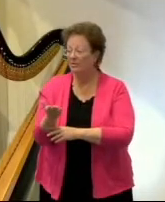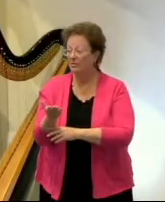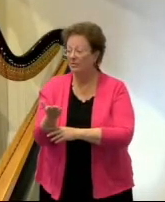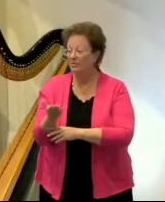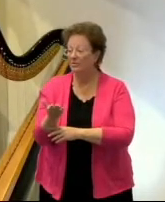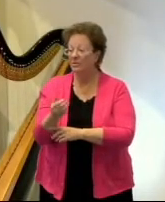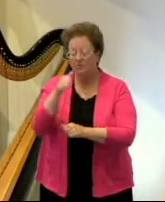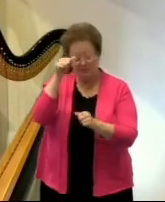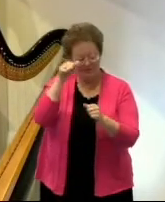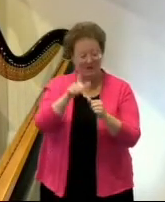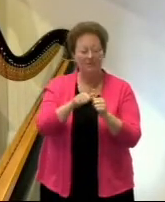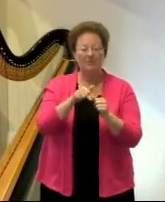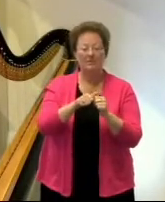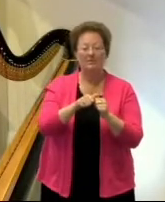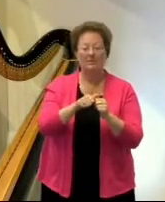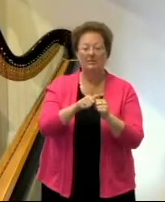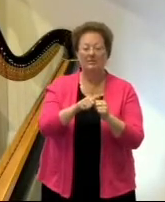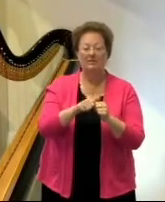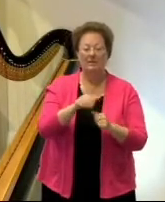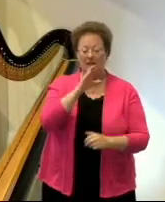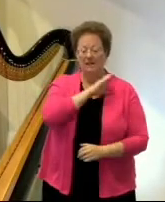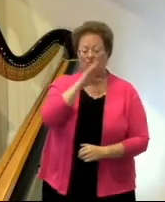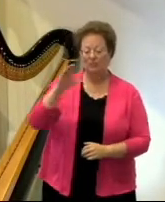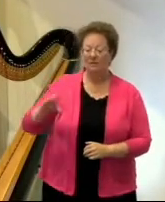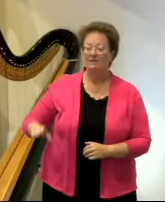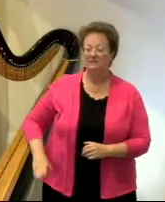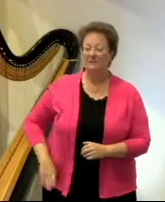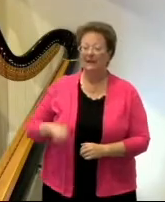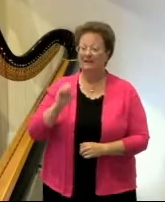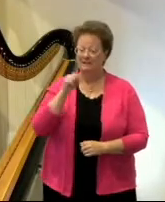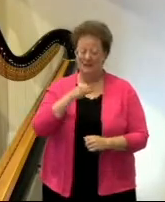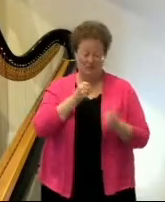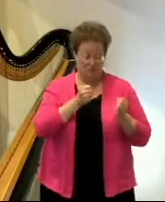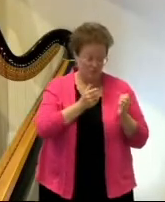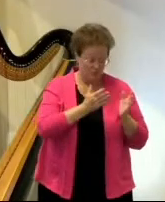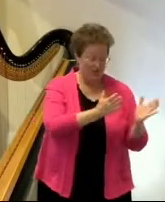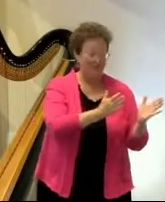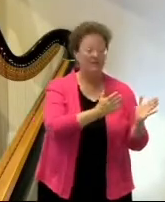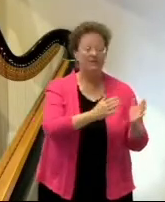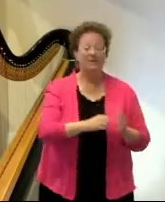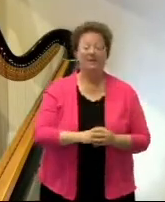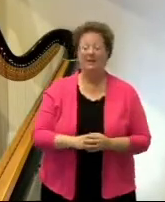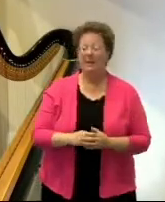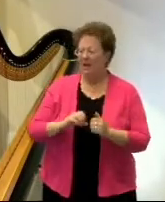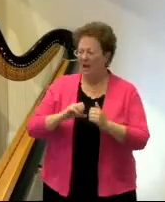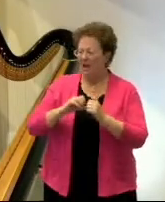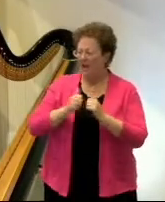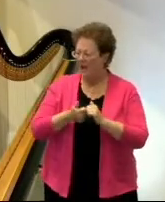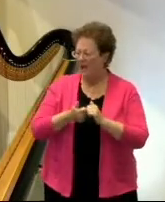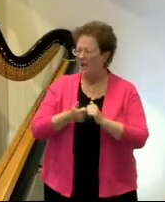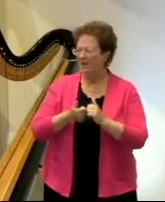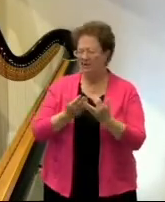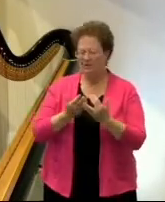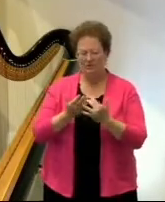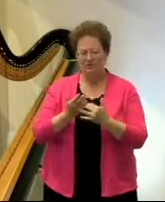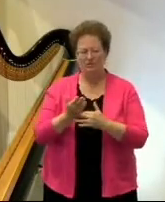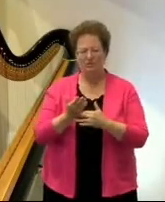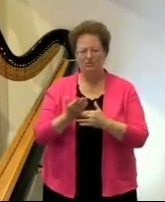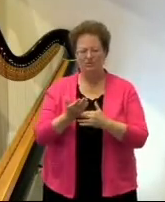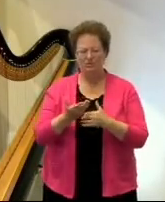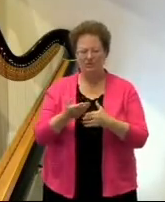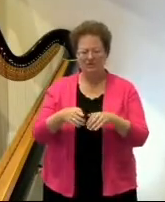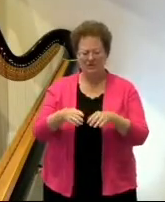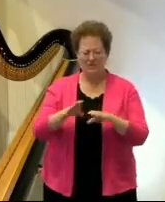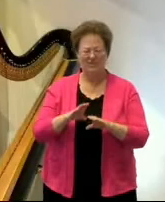Christ. Way. Next time you get to wondering how on earth am I going to get beyond the grave and you think, "No